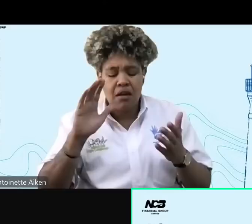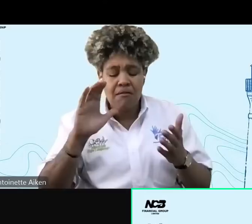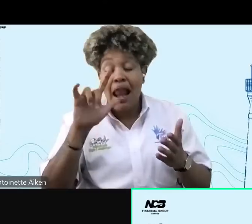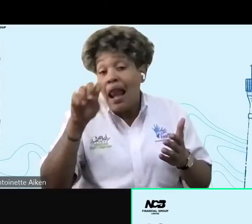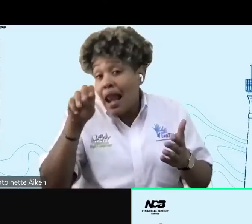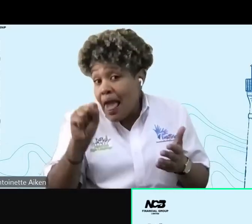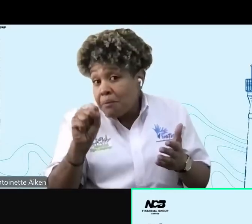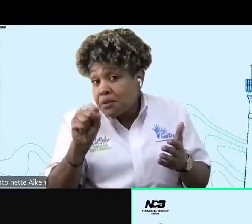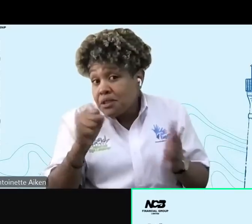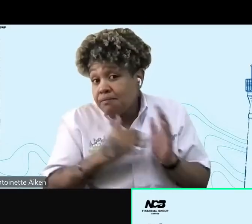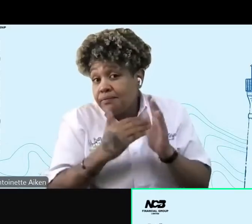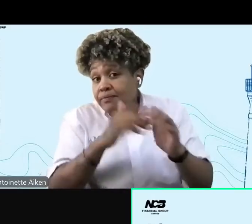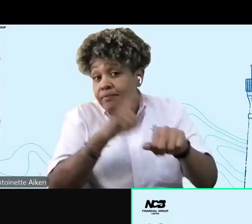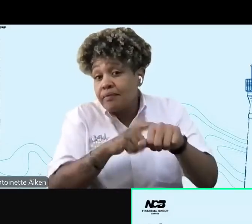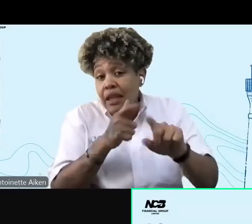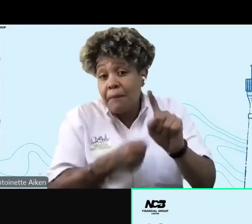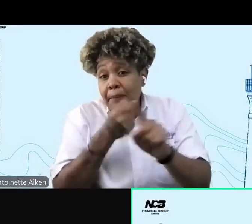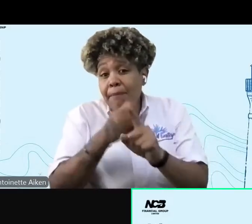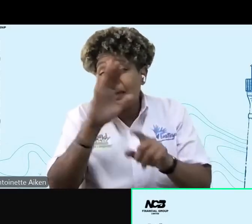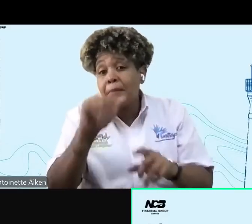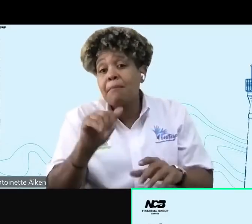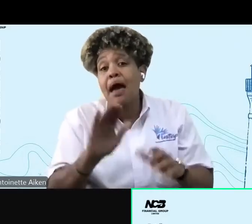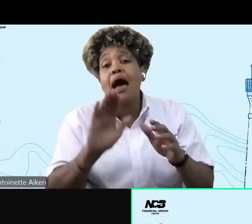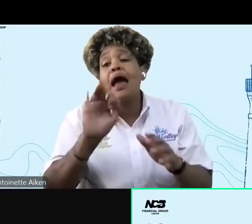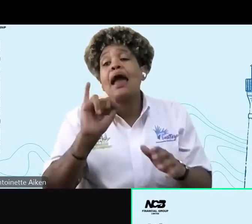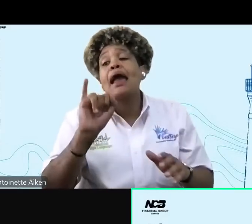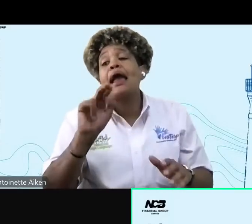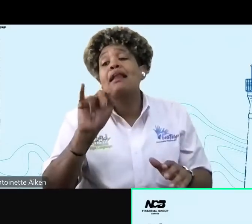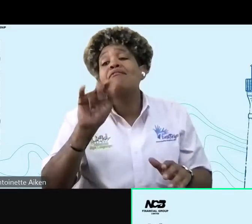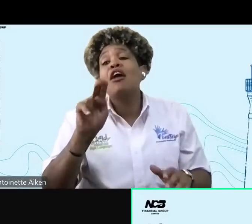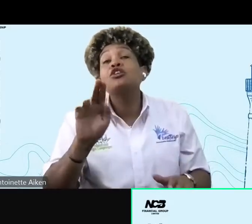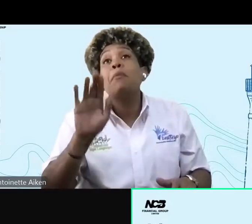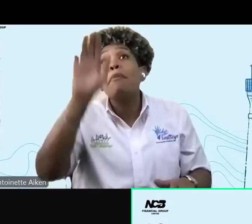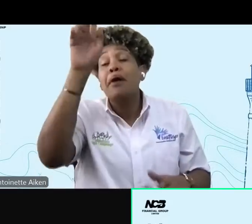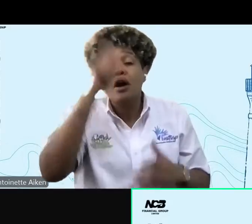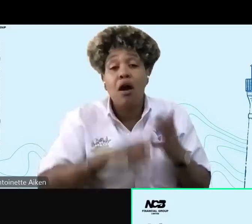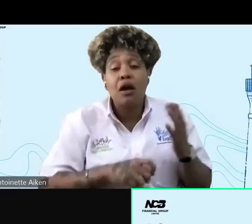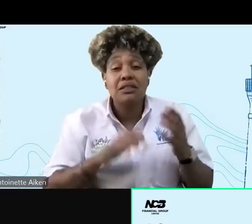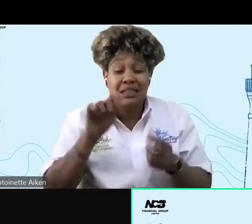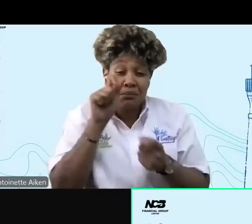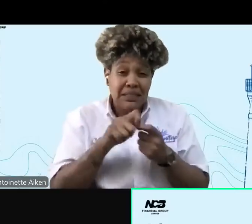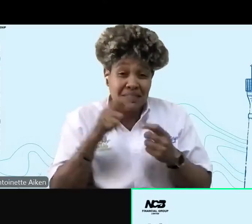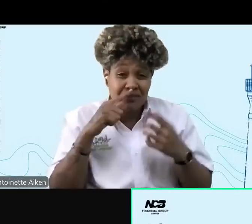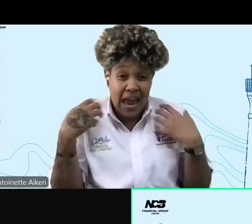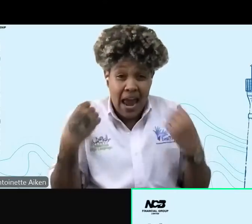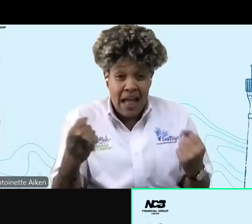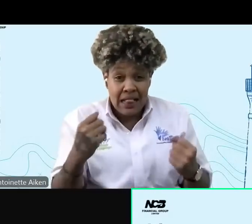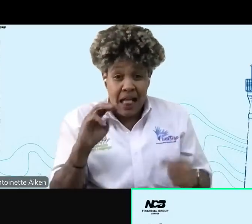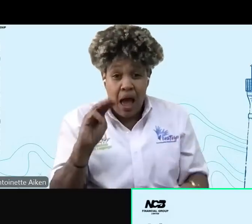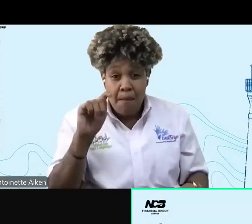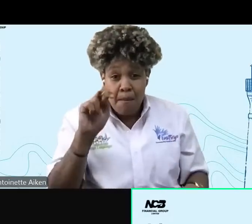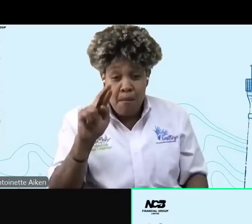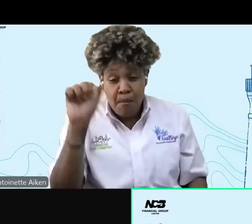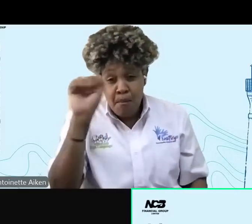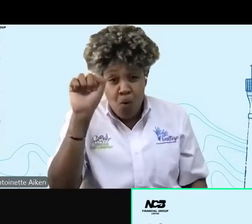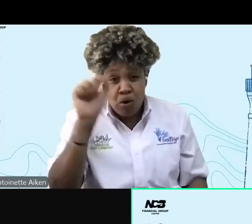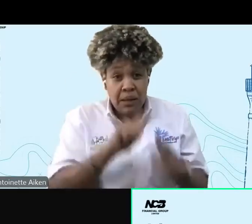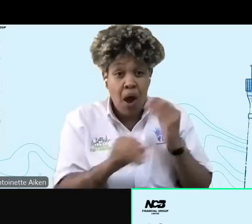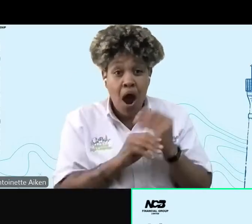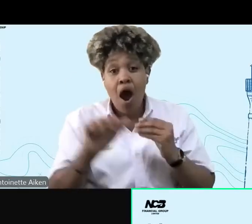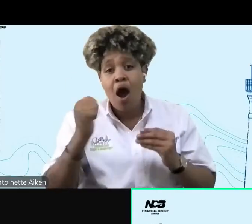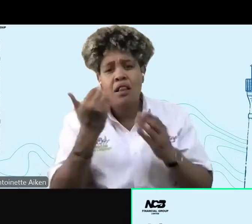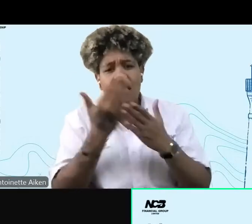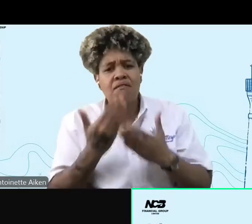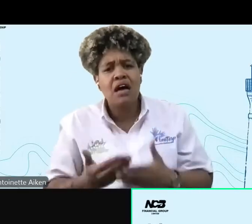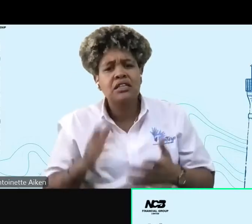oftentimes impacted by inflation, particularly in health and motor. But also other factors, which